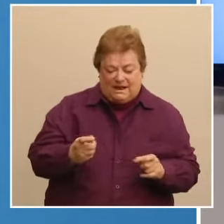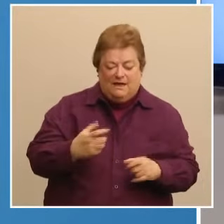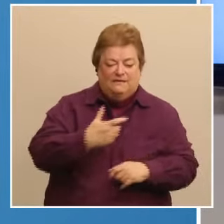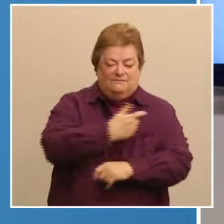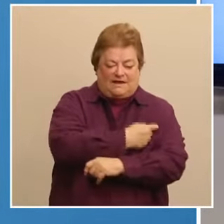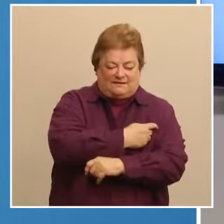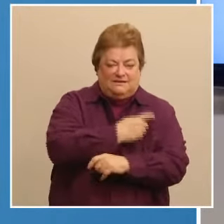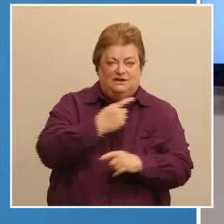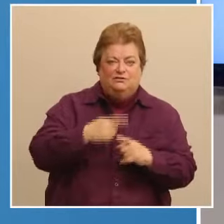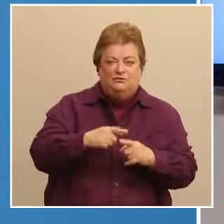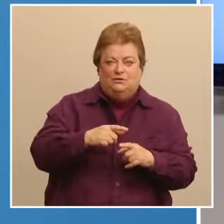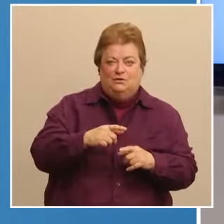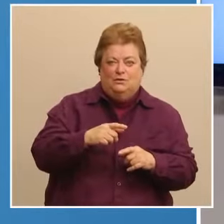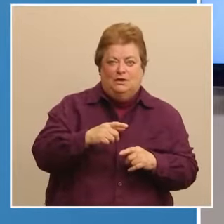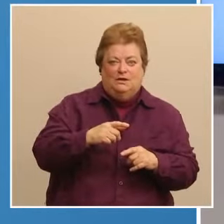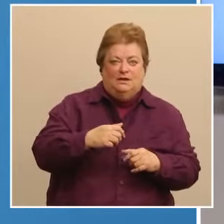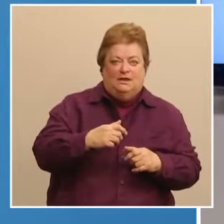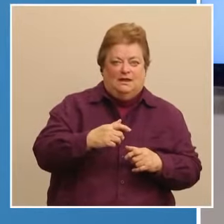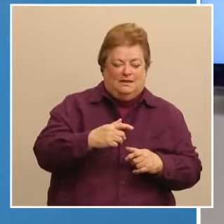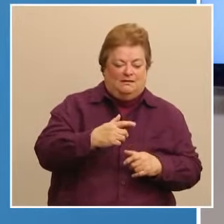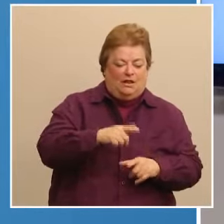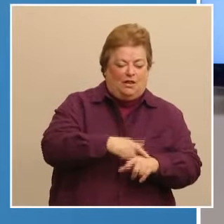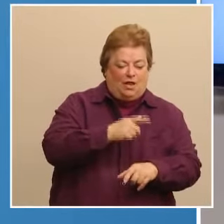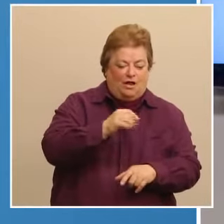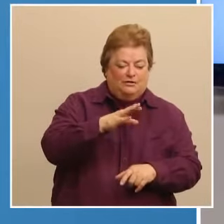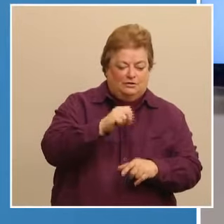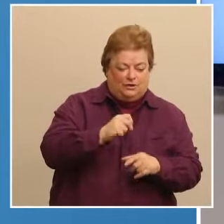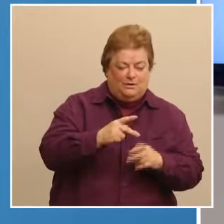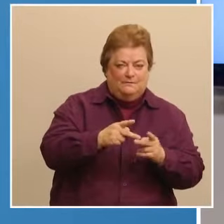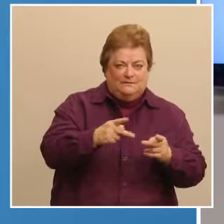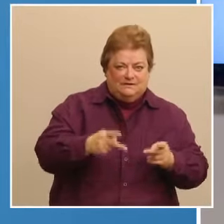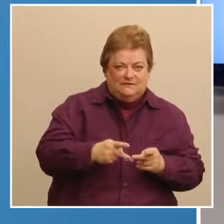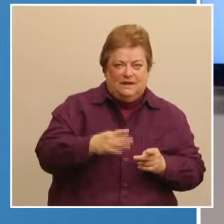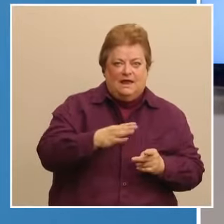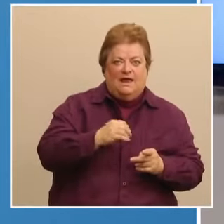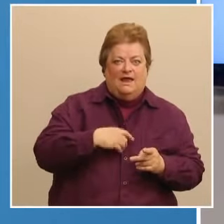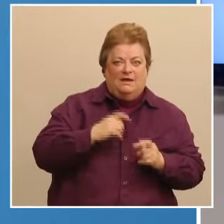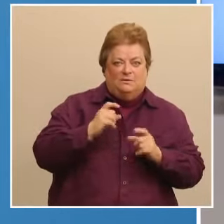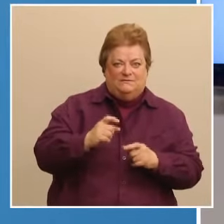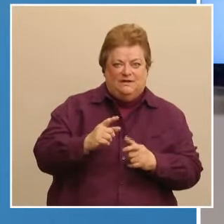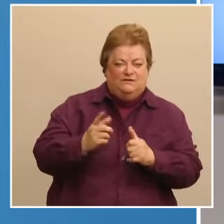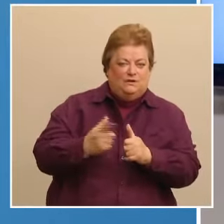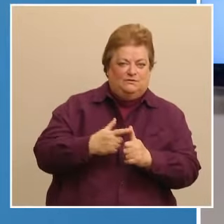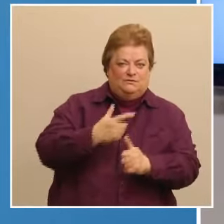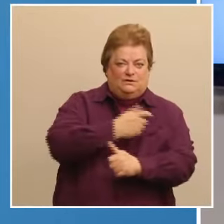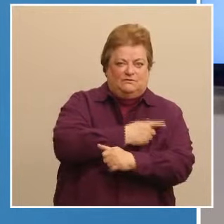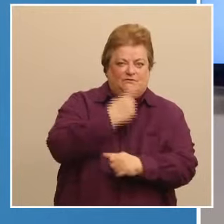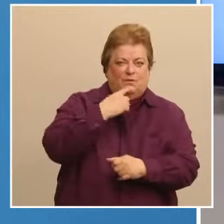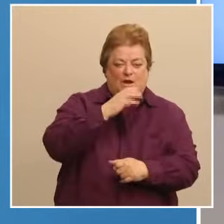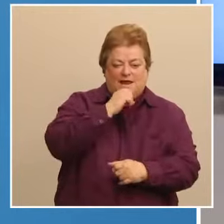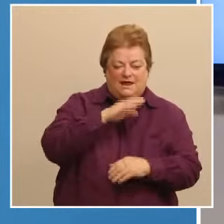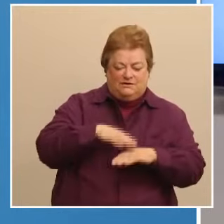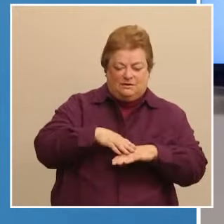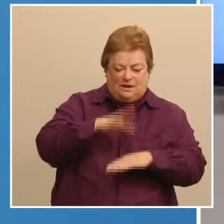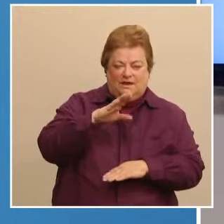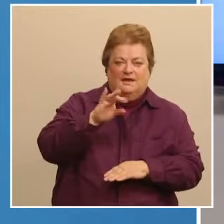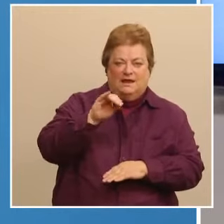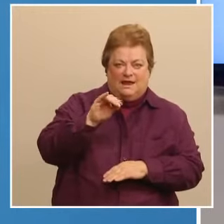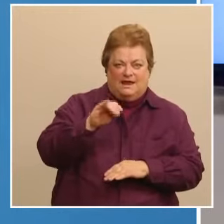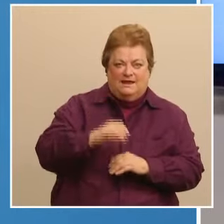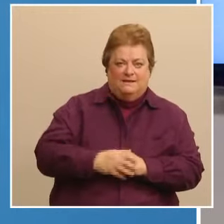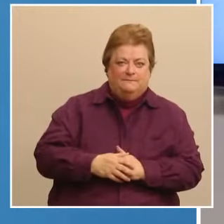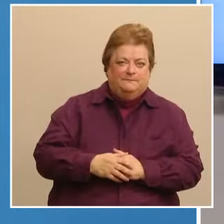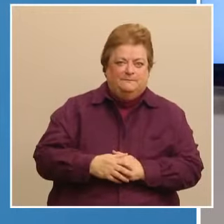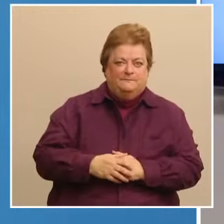care facilities and have given first doses to many in our age 80 and over age